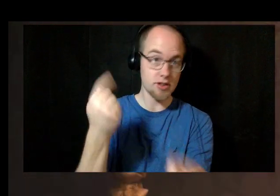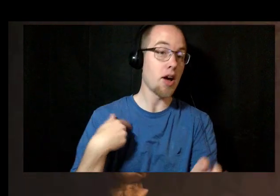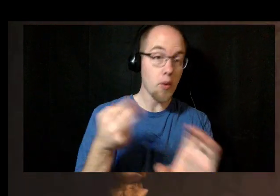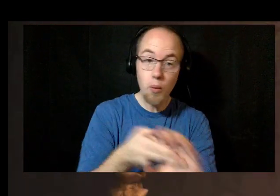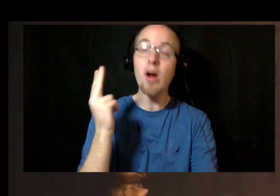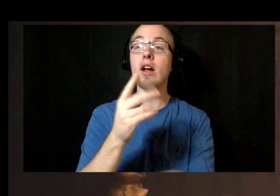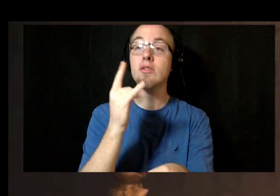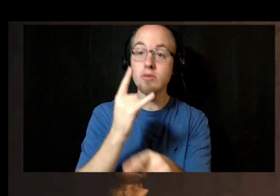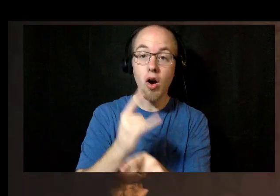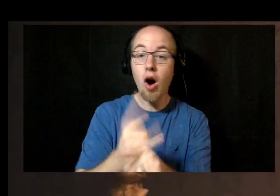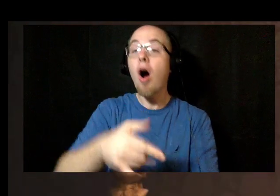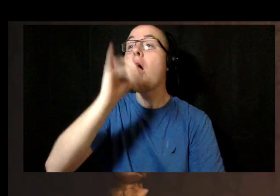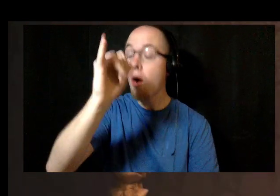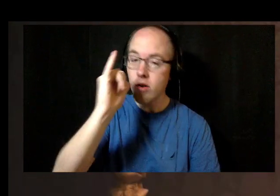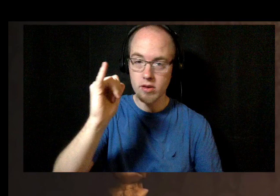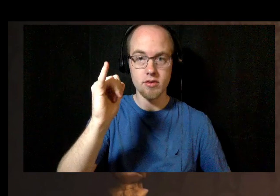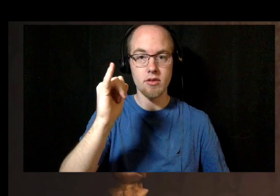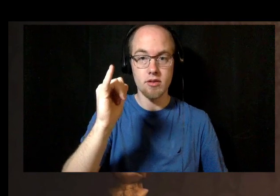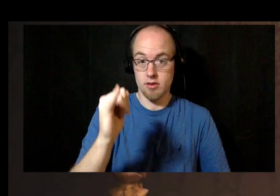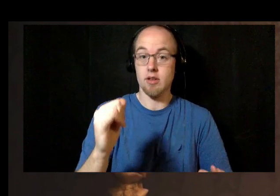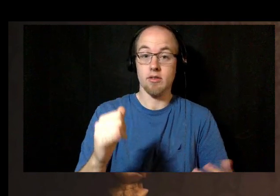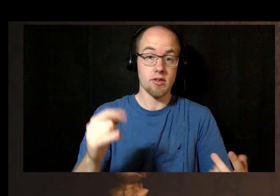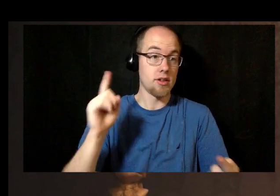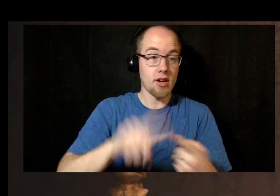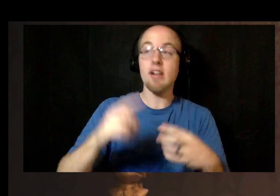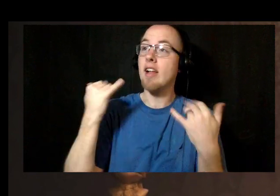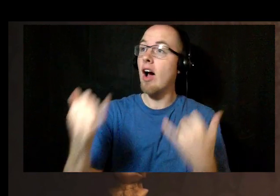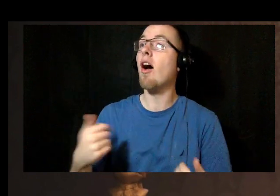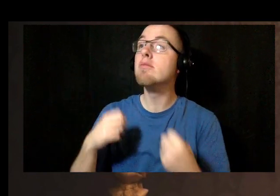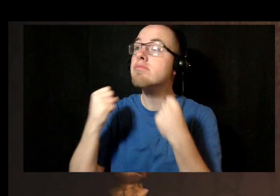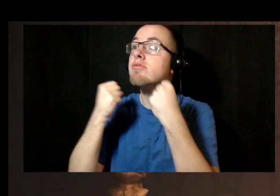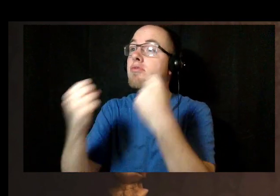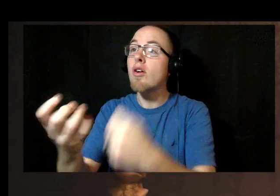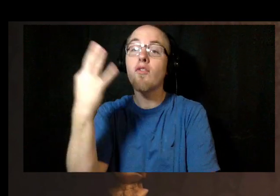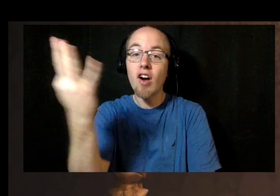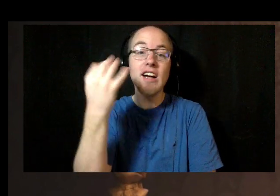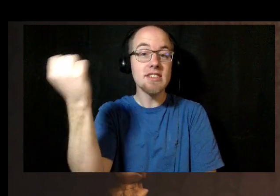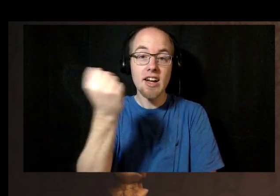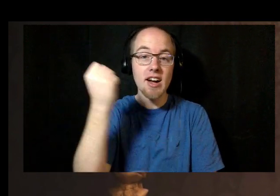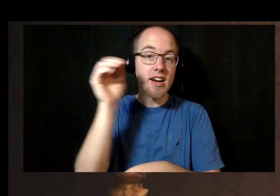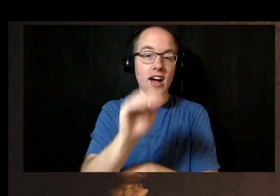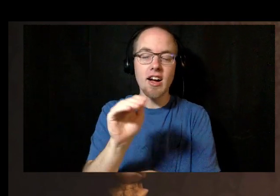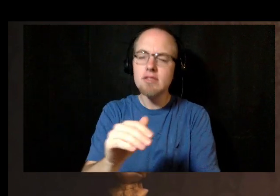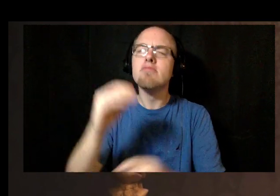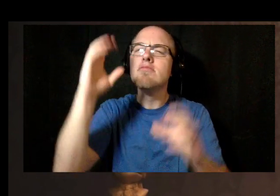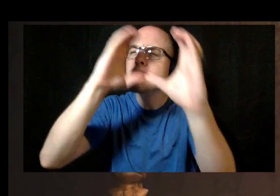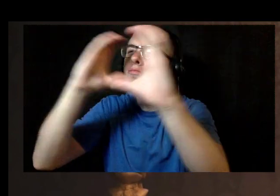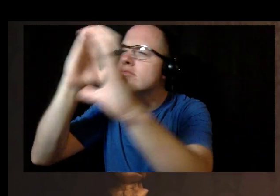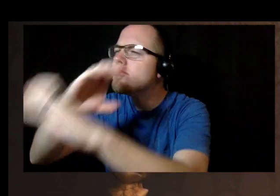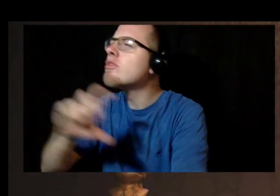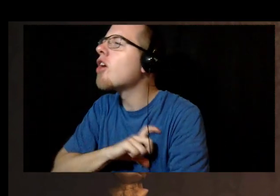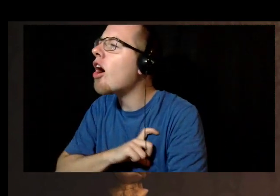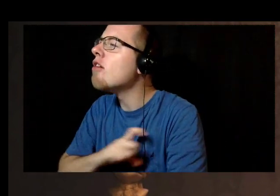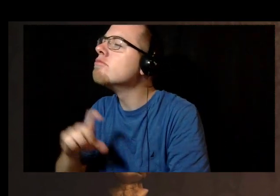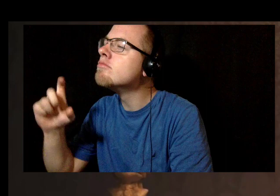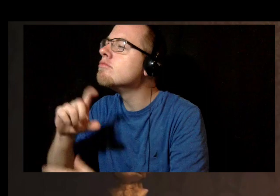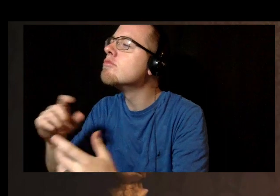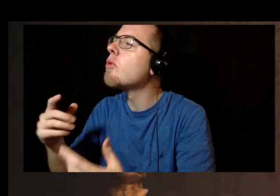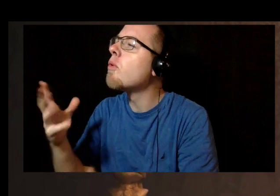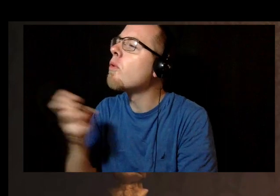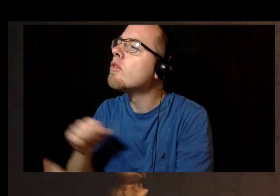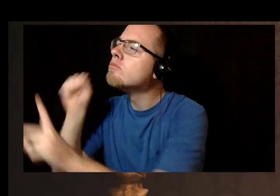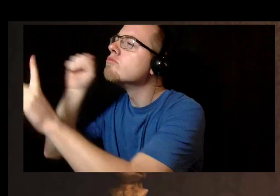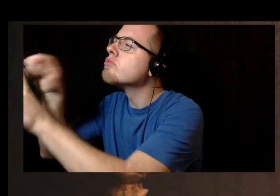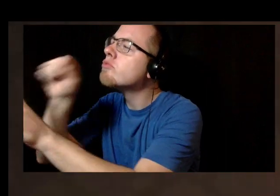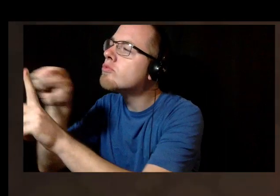drinking. To the point that I now drive around on Friday and Saturday nights looking for cops.